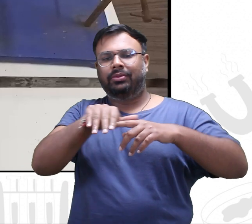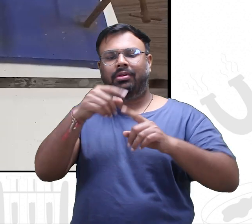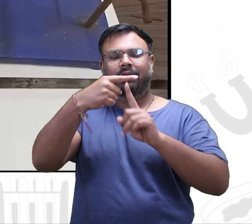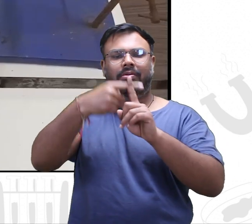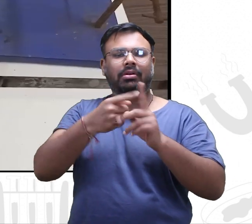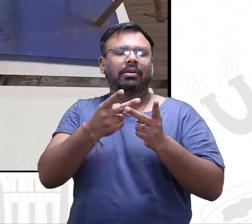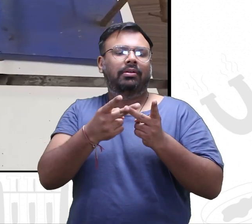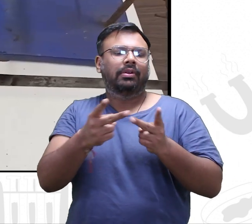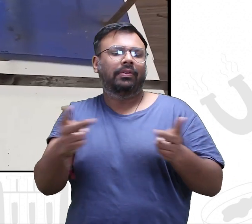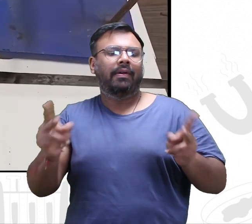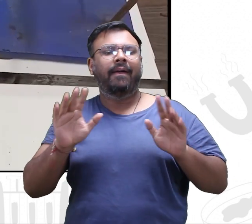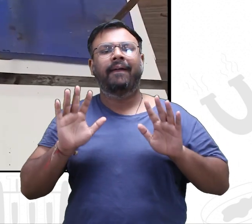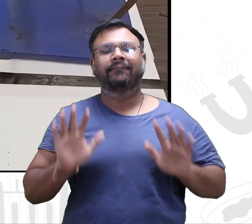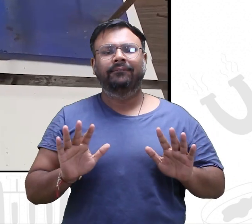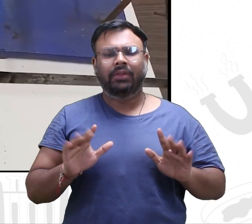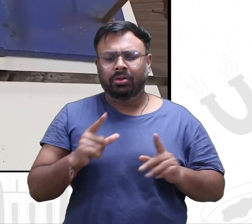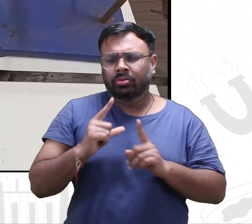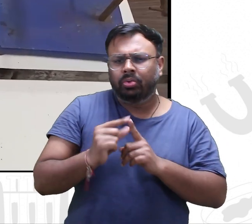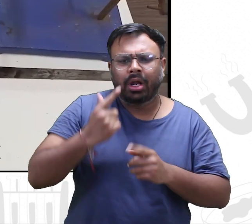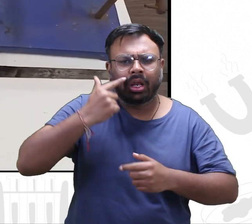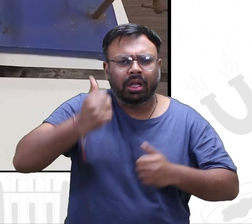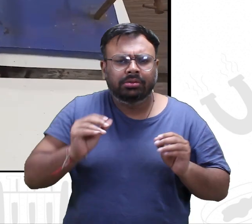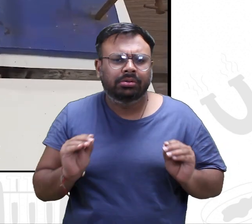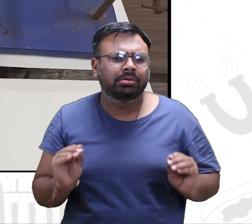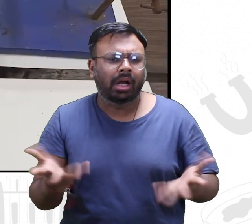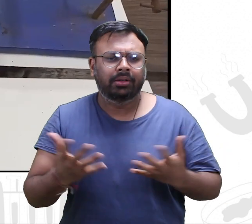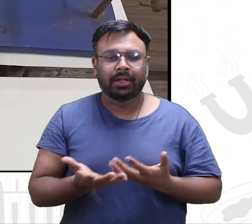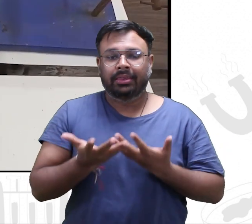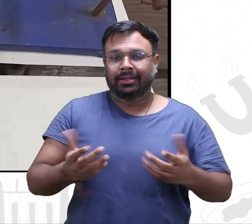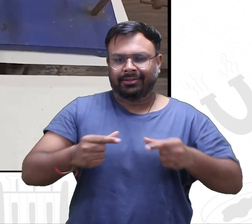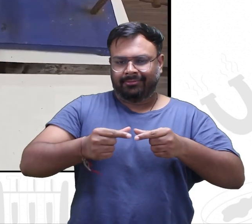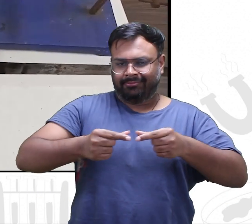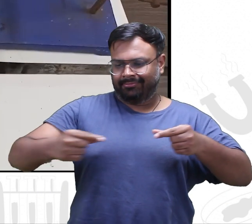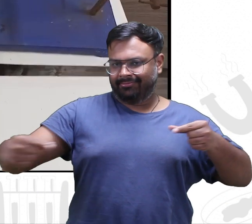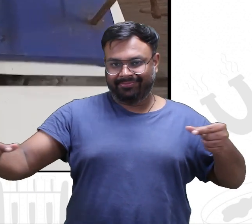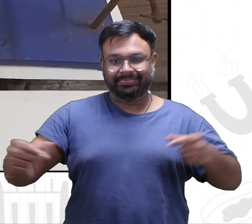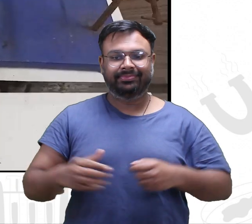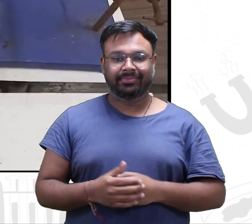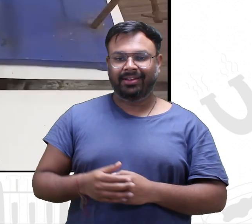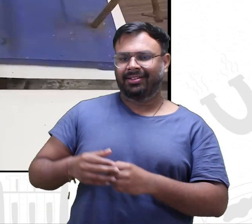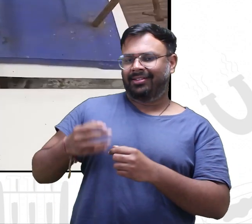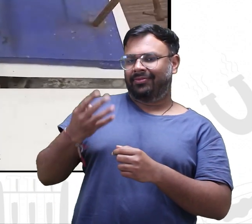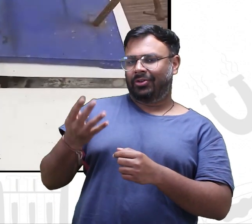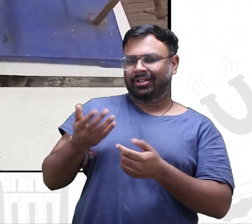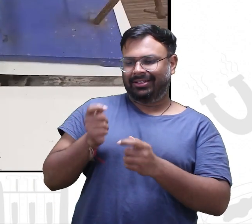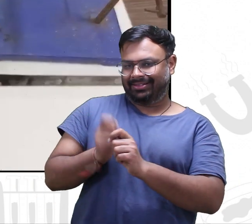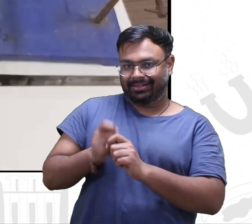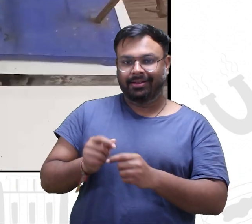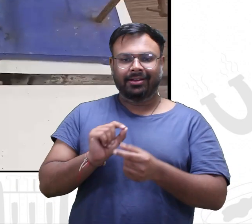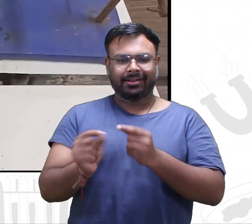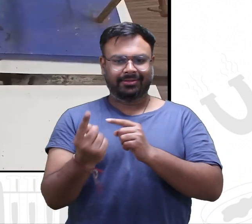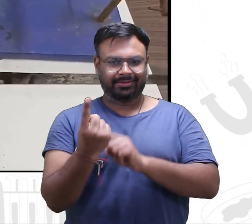To perform the experiment on conduction, we require a flat stainless steel rod, 4